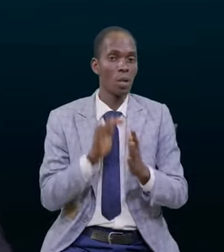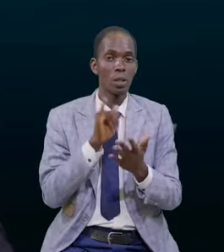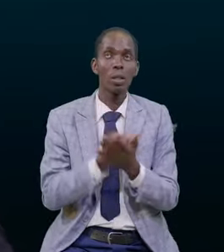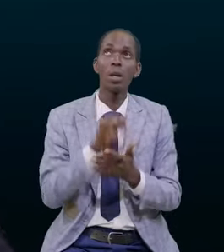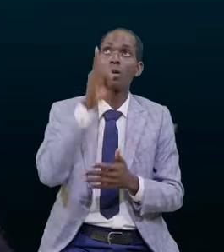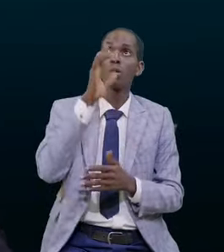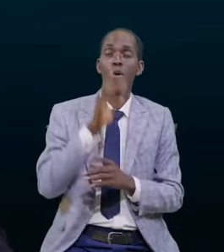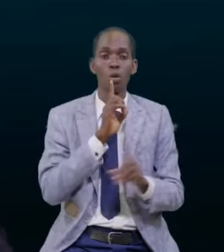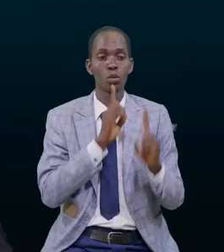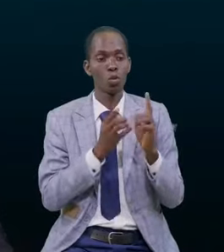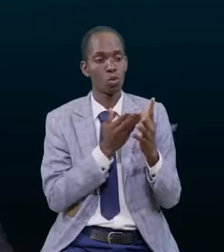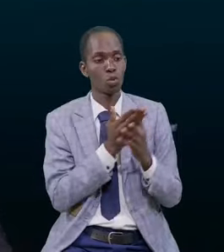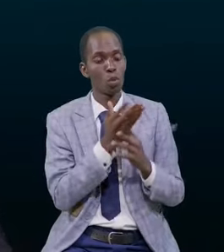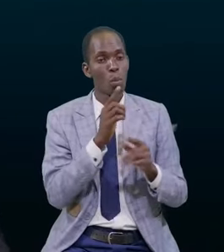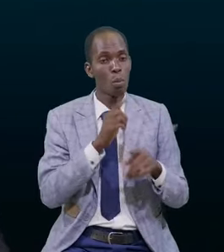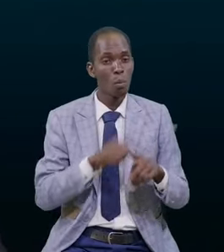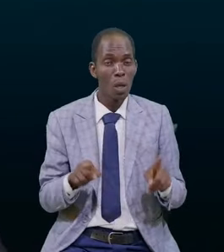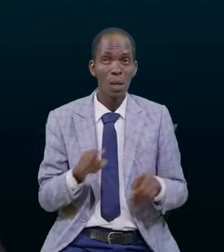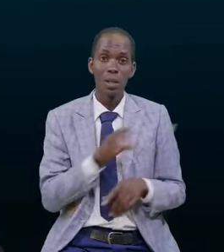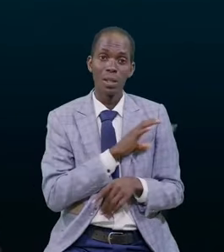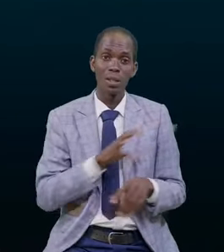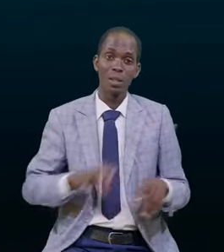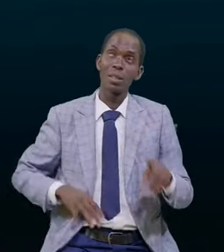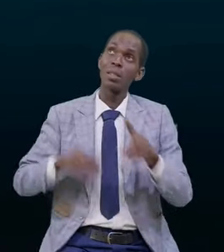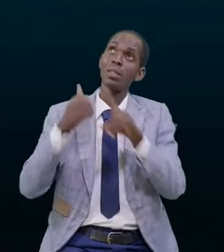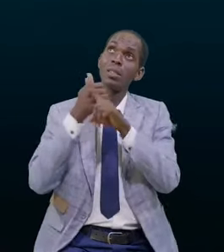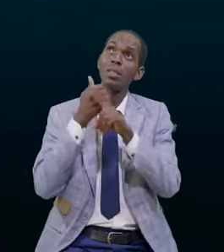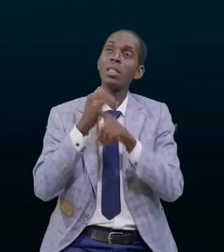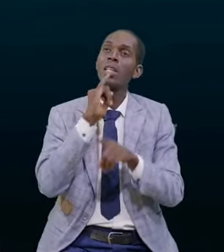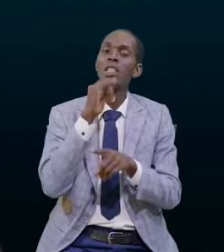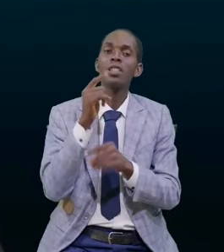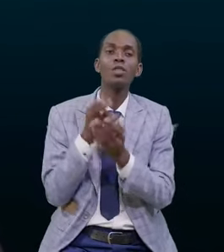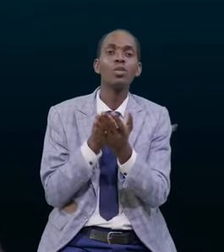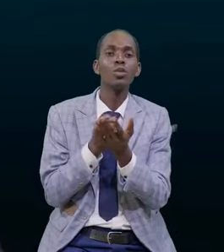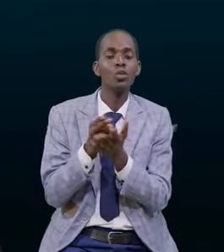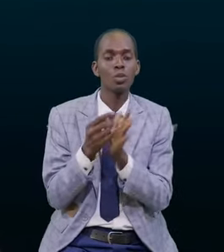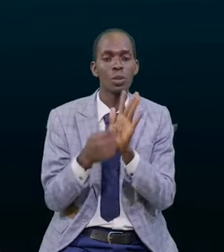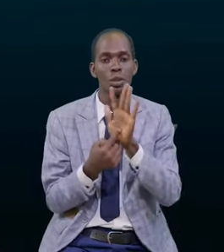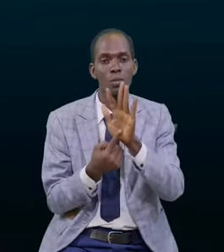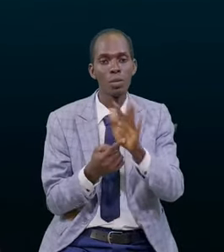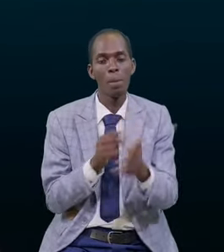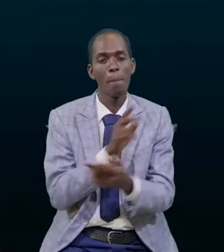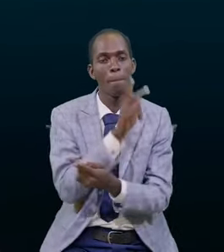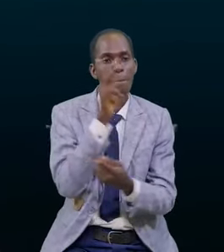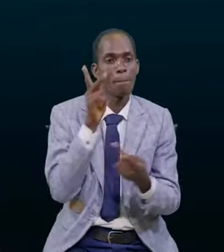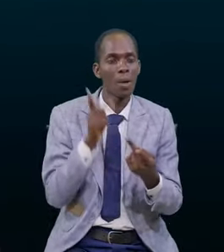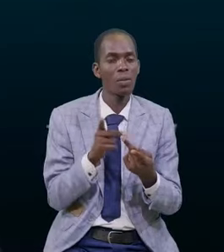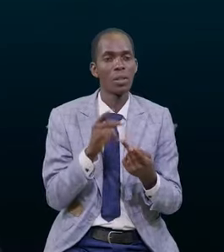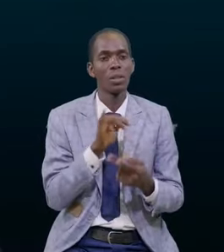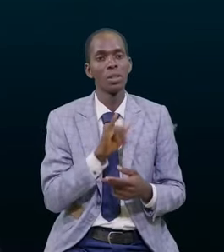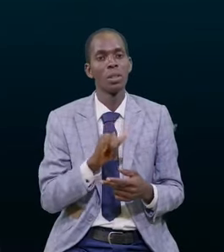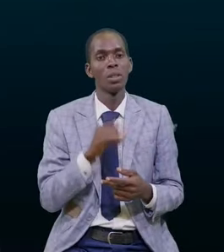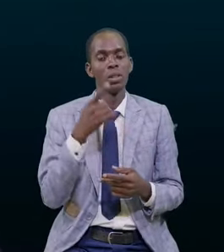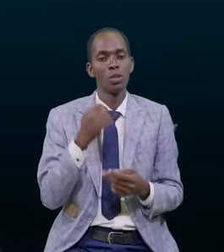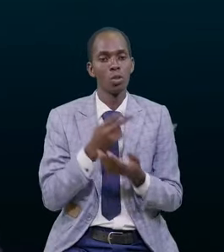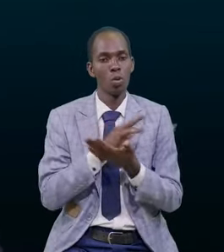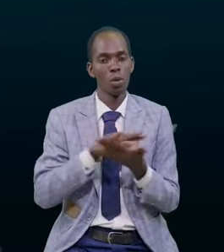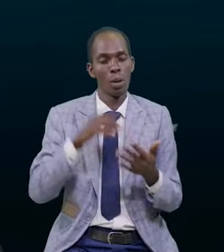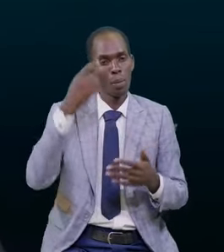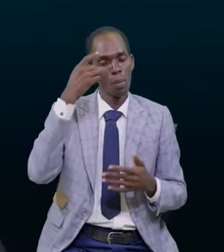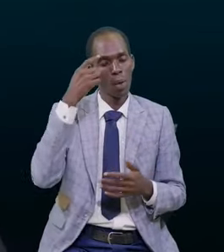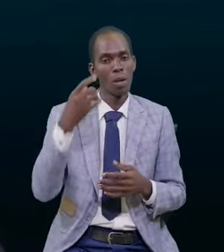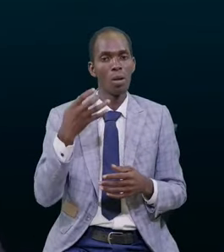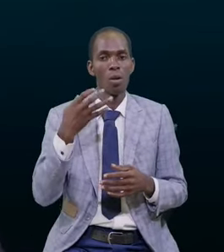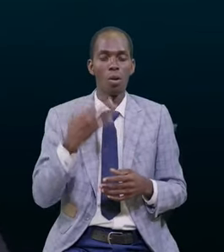was himself the truth revealing perfectly the whole mind will and heart of God the